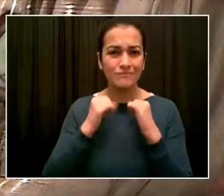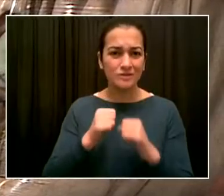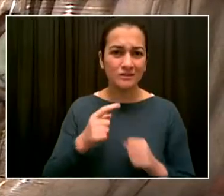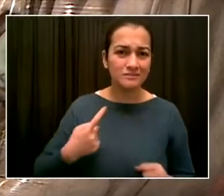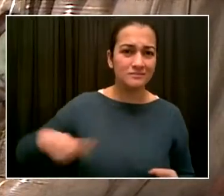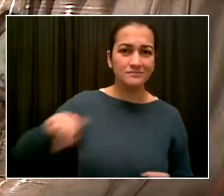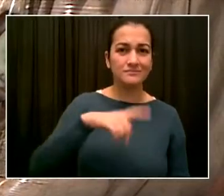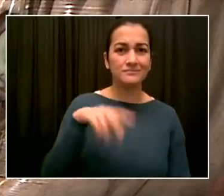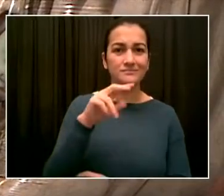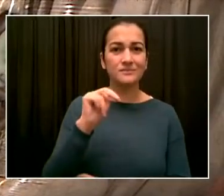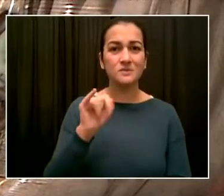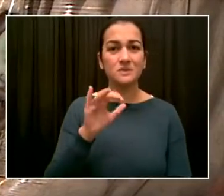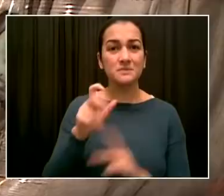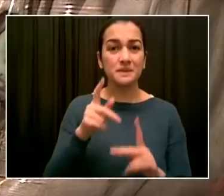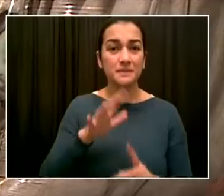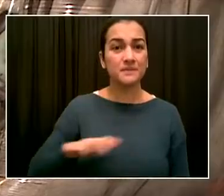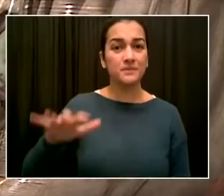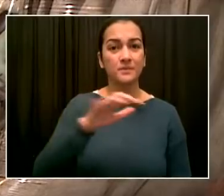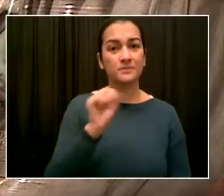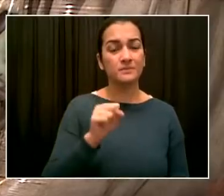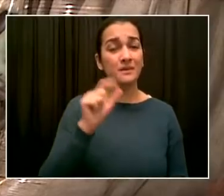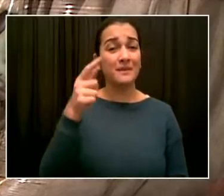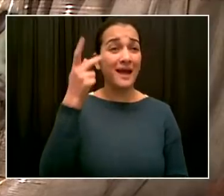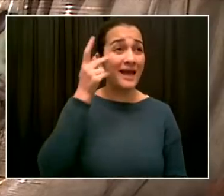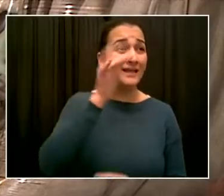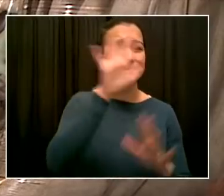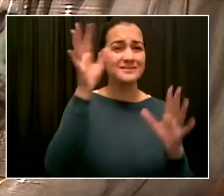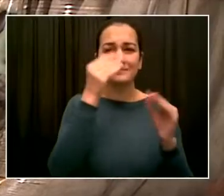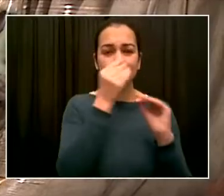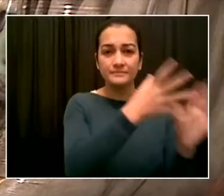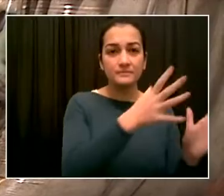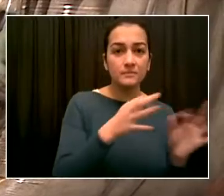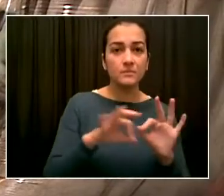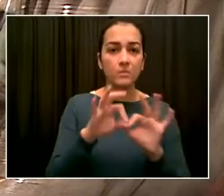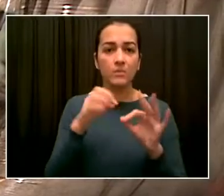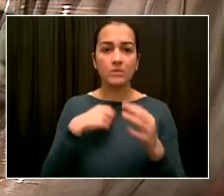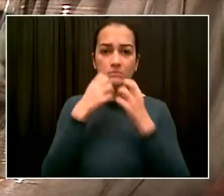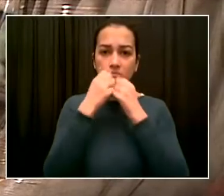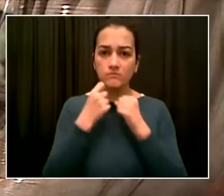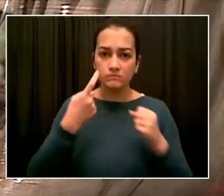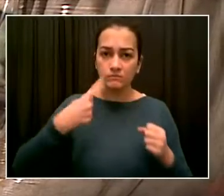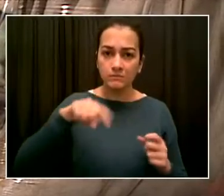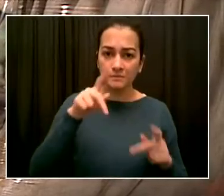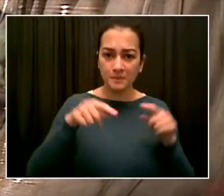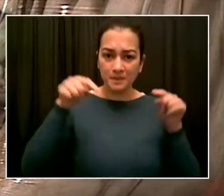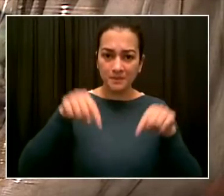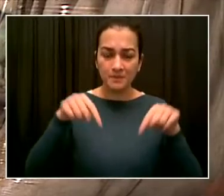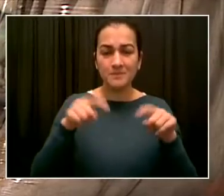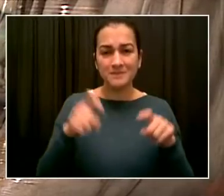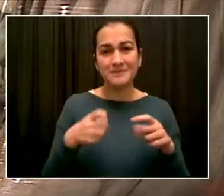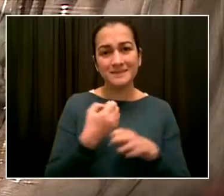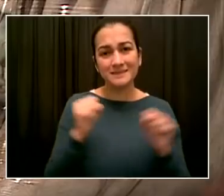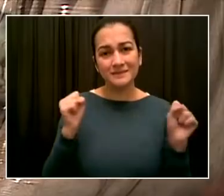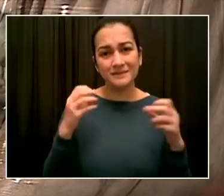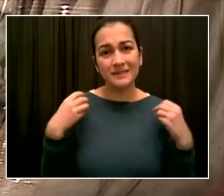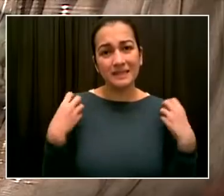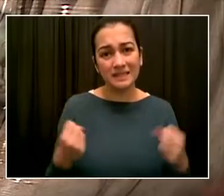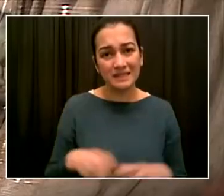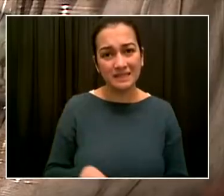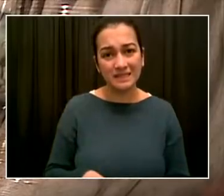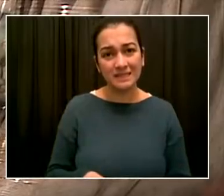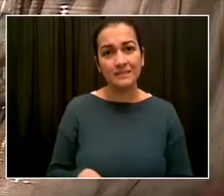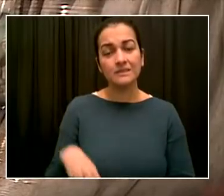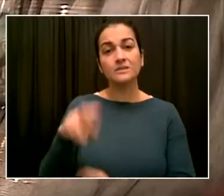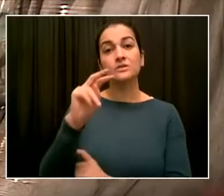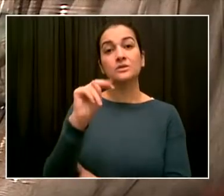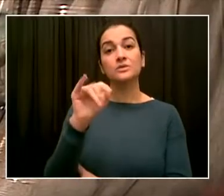New Yorkers. We now have a city workforce that's 94% vaccinated. I rest my case. It worked. Go